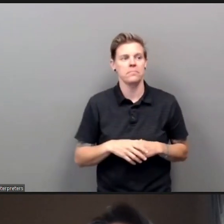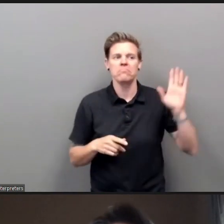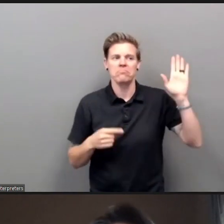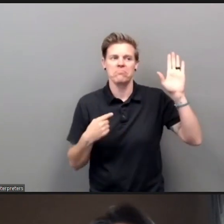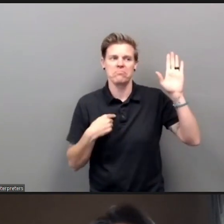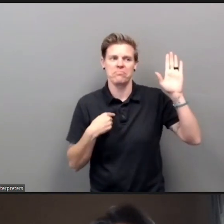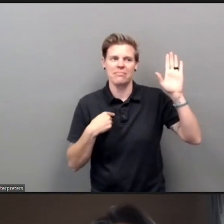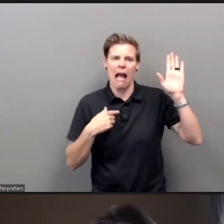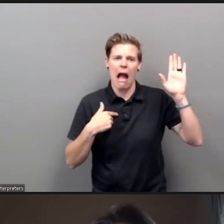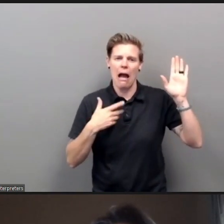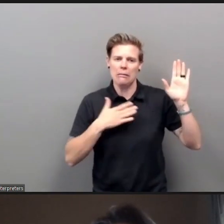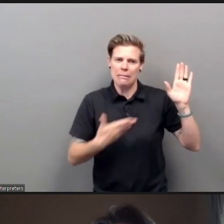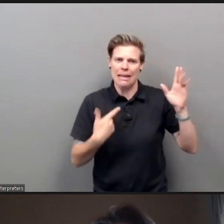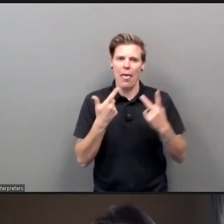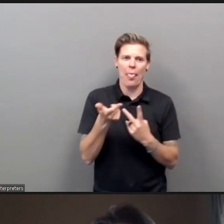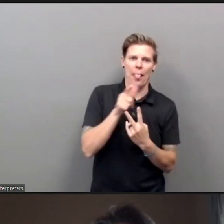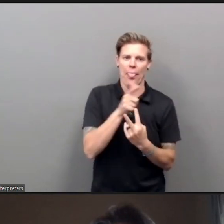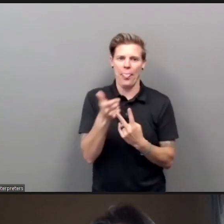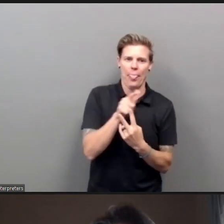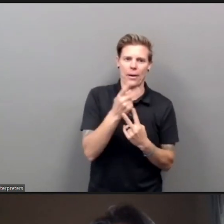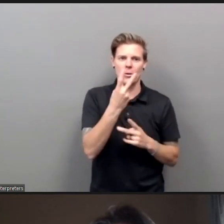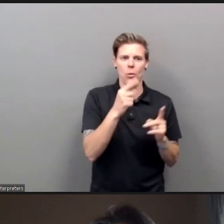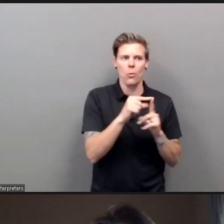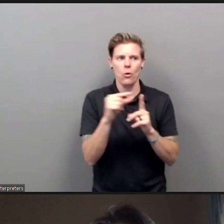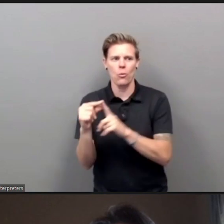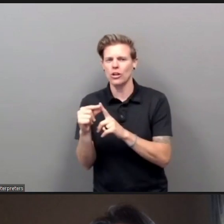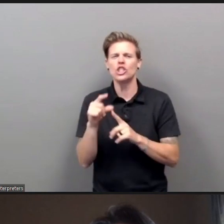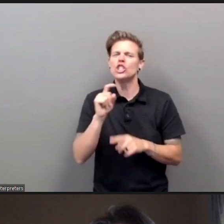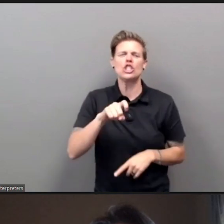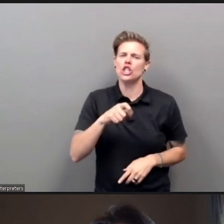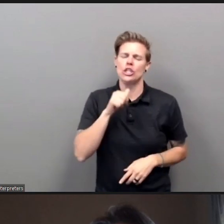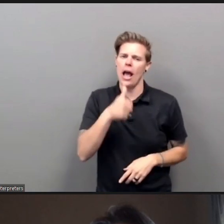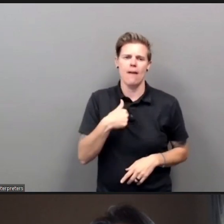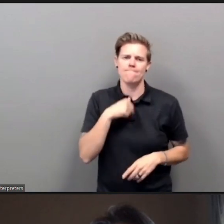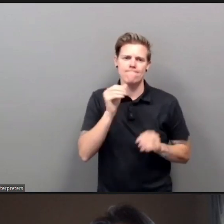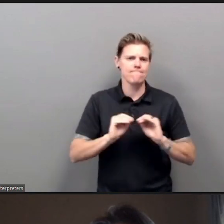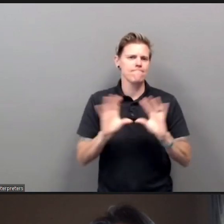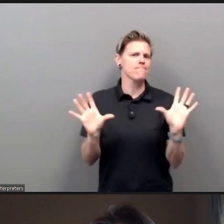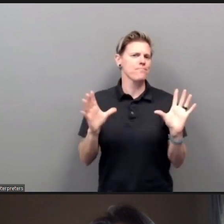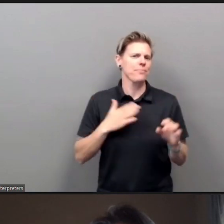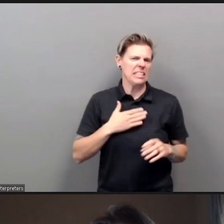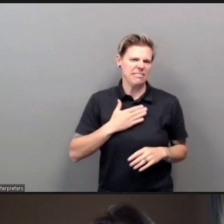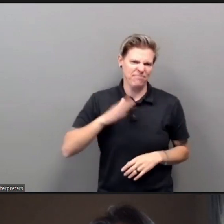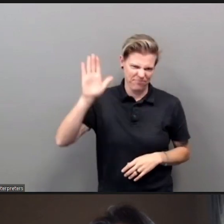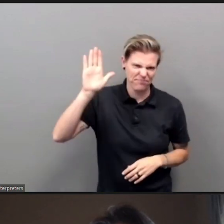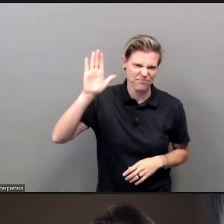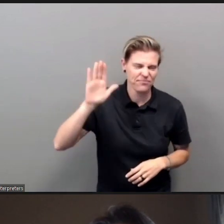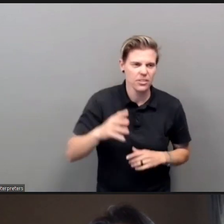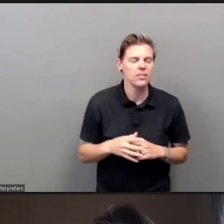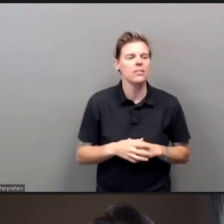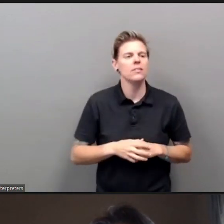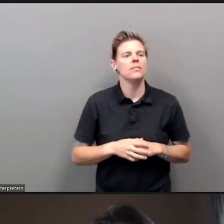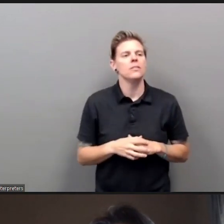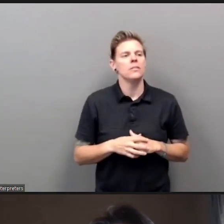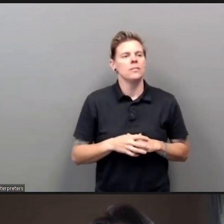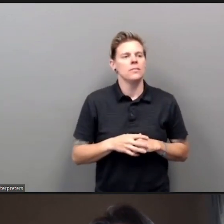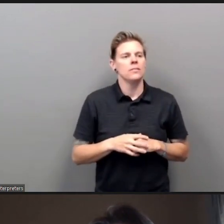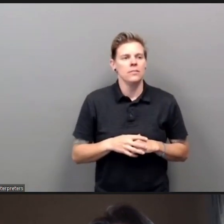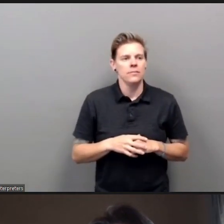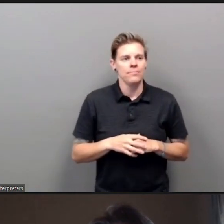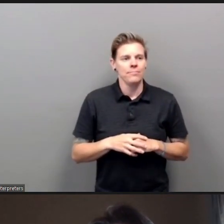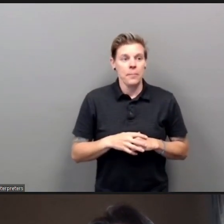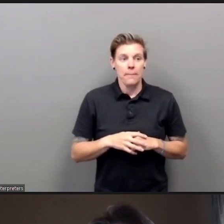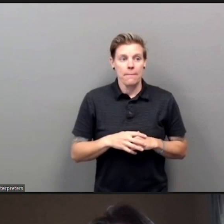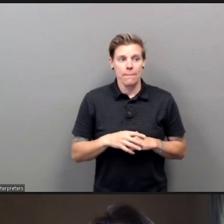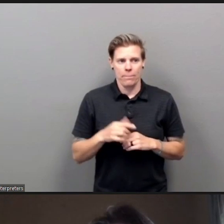shot currently refers to those people who get the primary series, but then very strong evidence showed